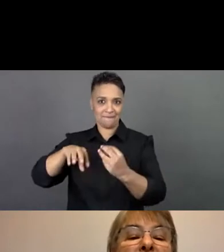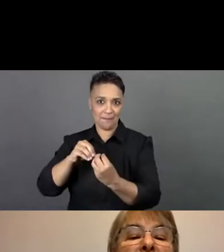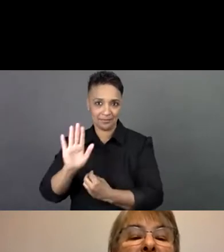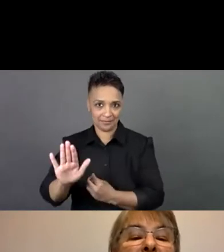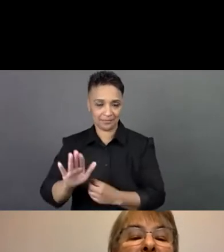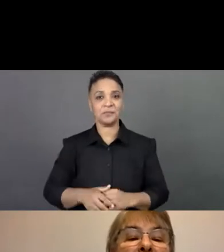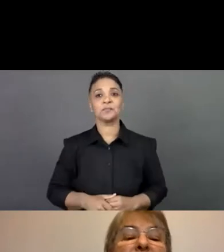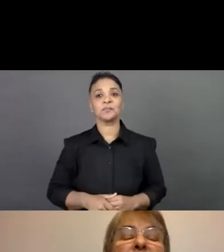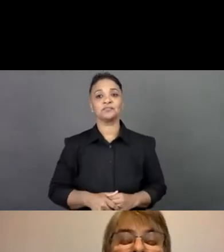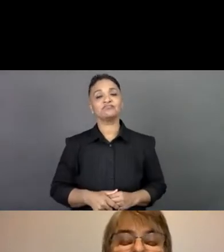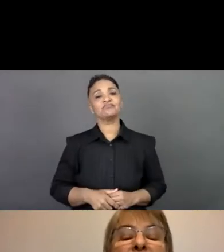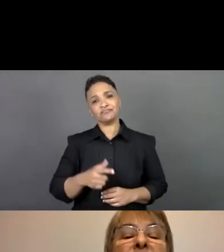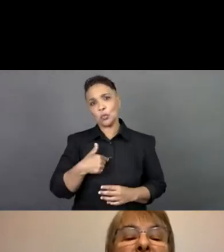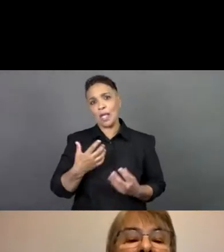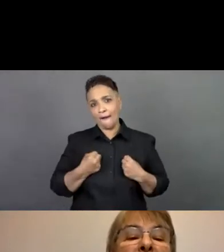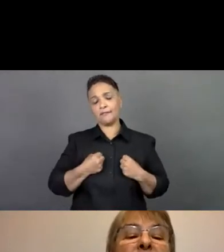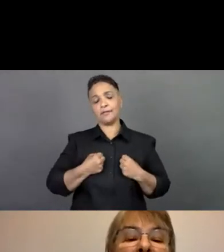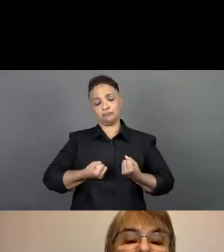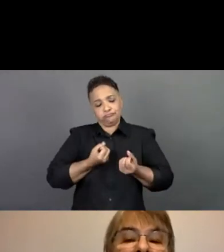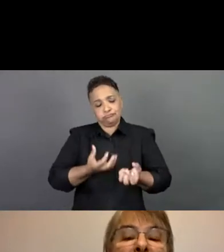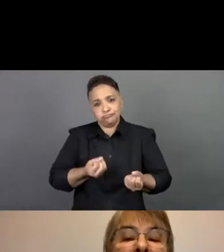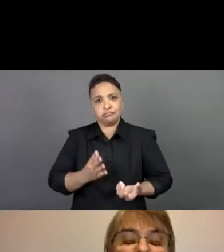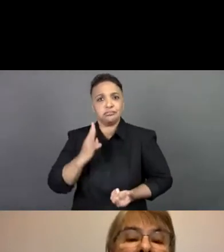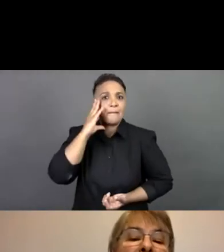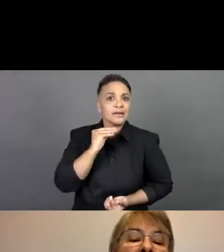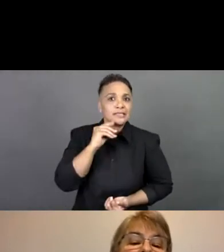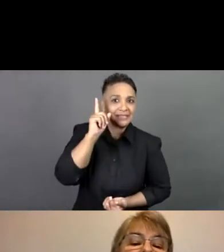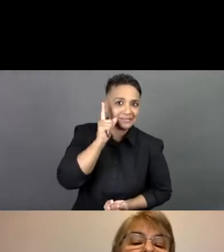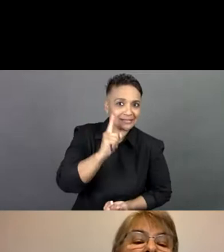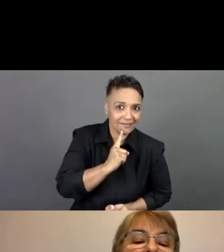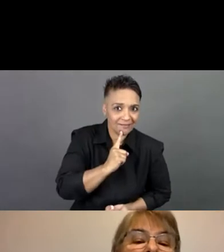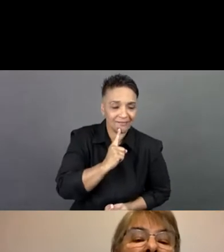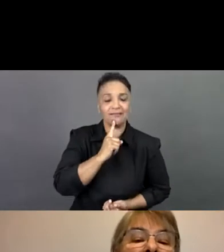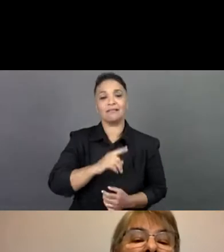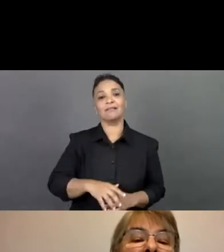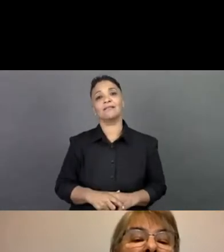We talked about the experience of being deaf, but it was varied.